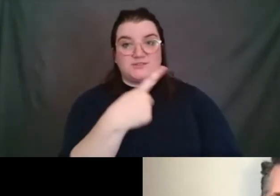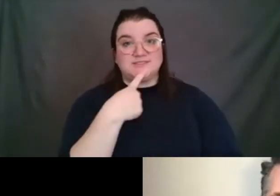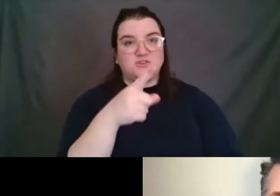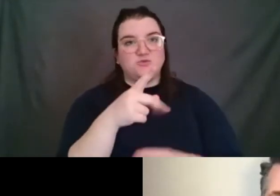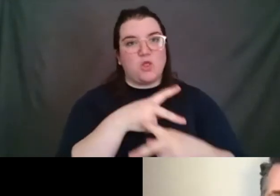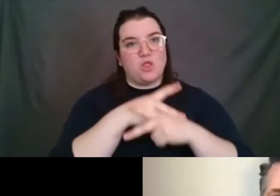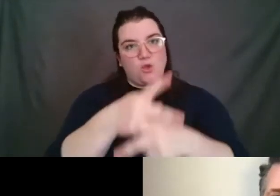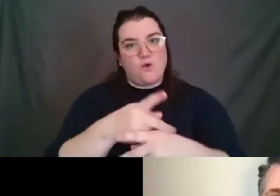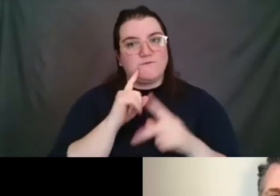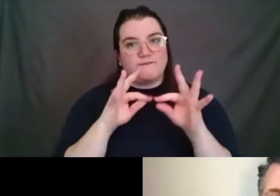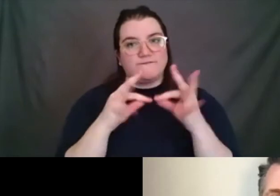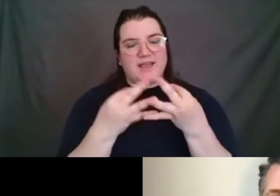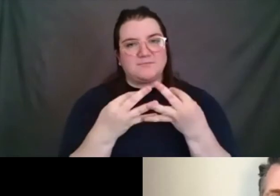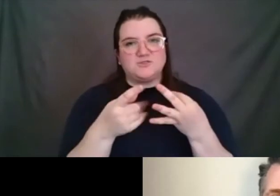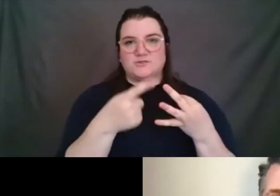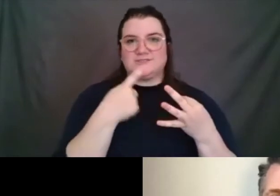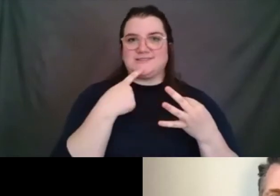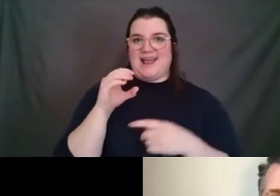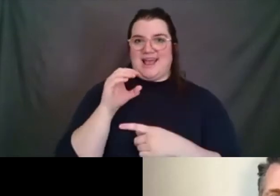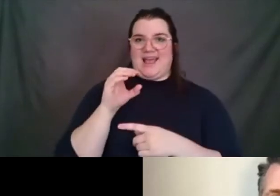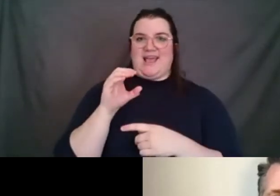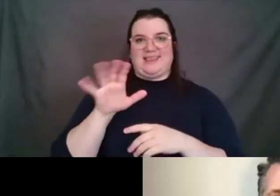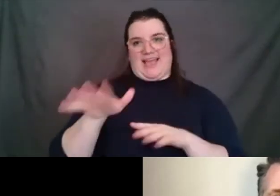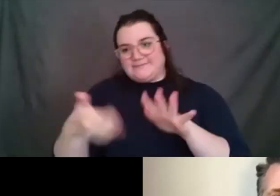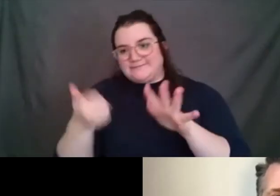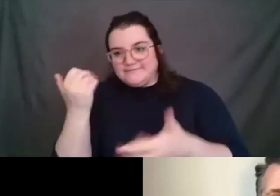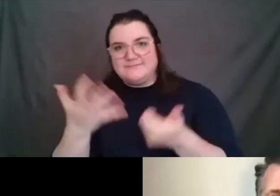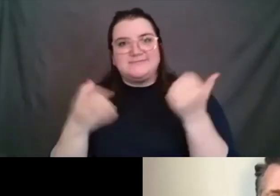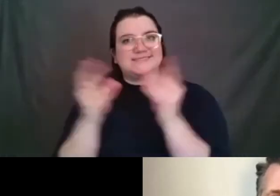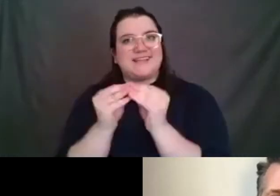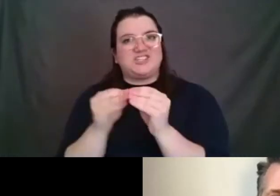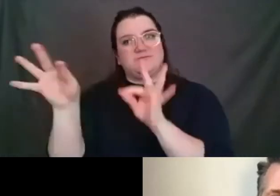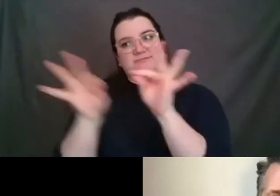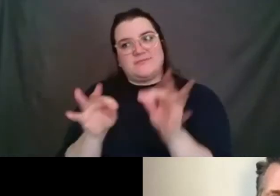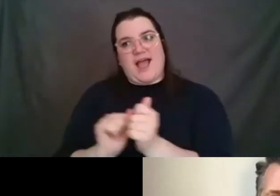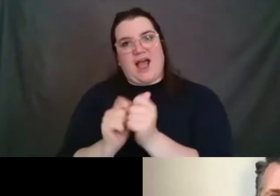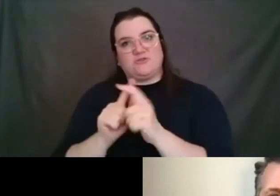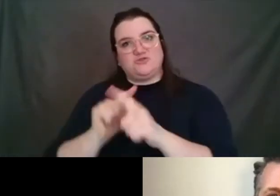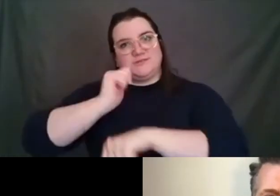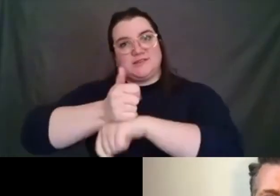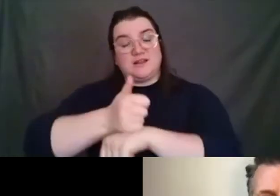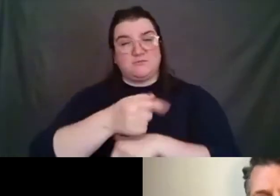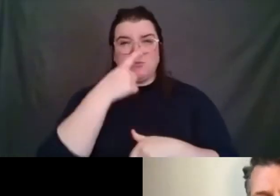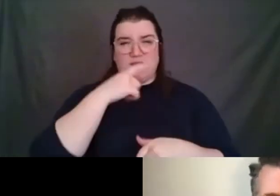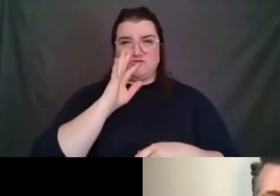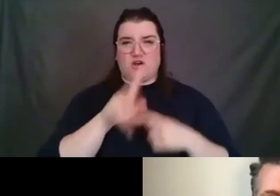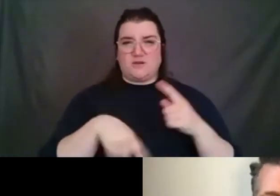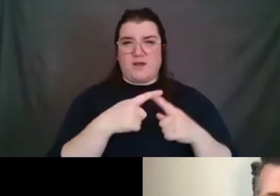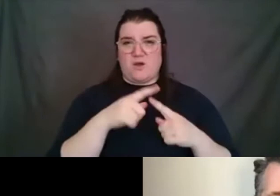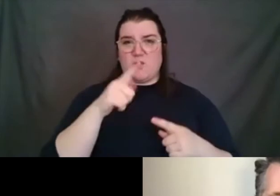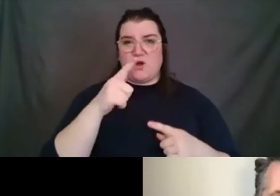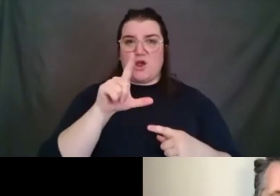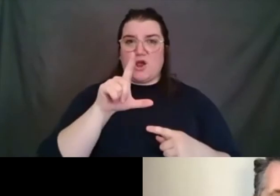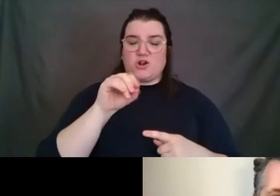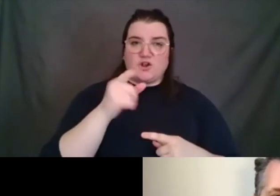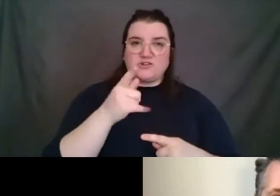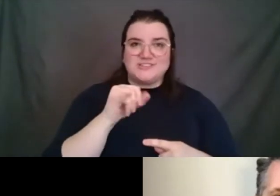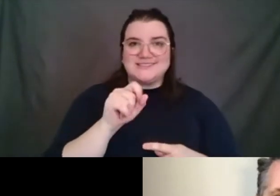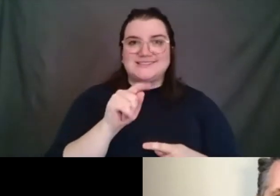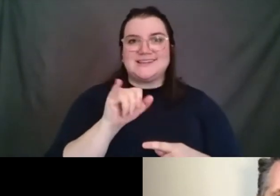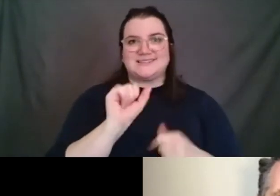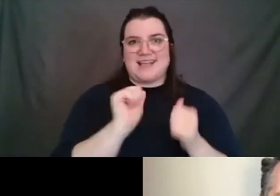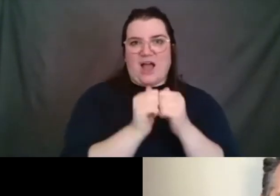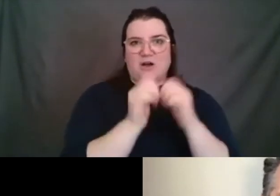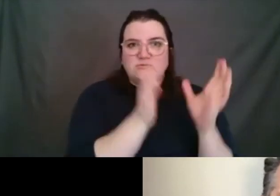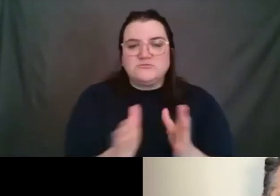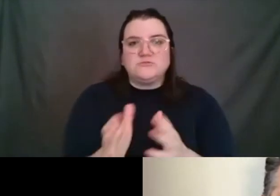out-of-the-box session going over that. Can you talk a little bit about the logistics of that process and how it relates to the security of the devices and concerns about